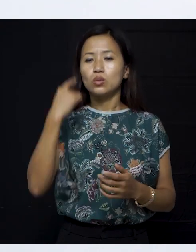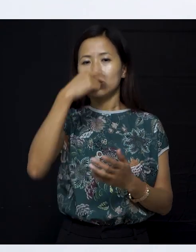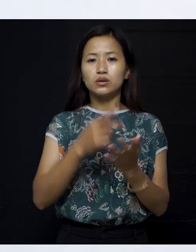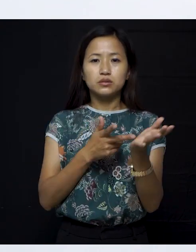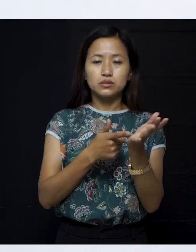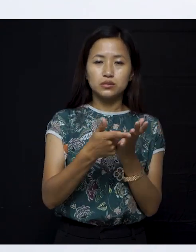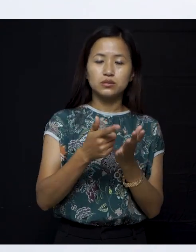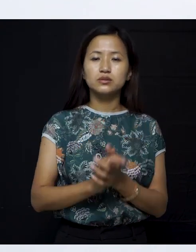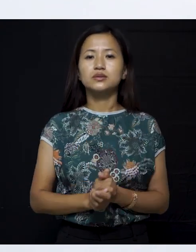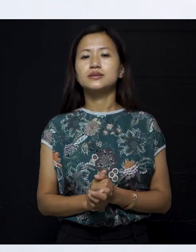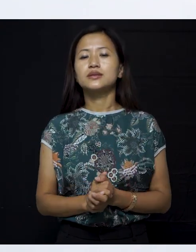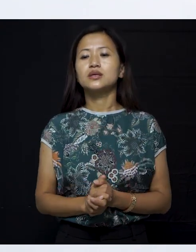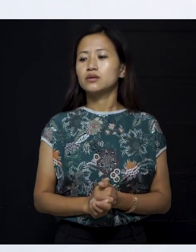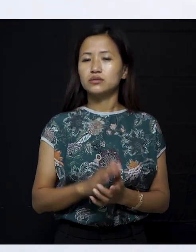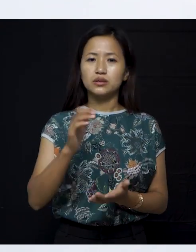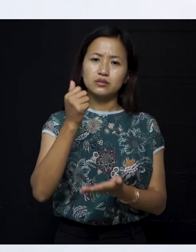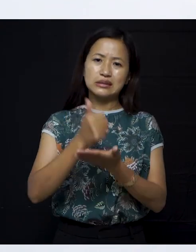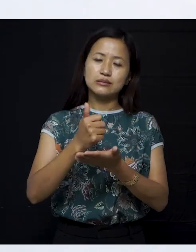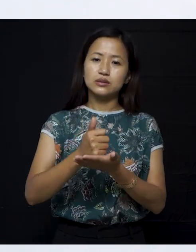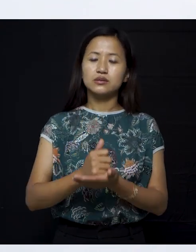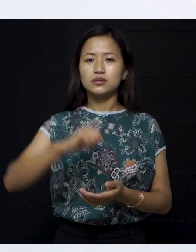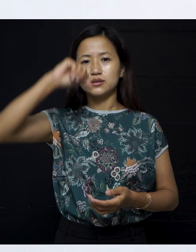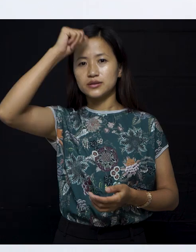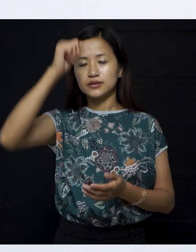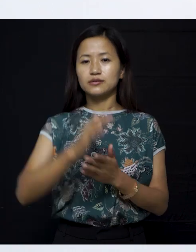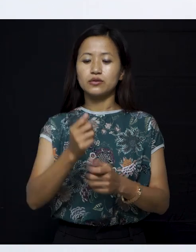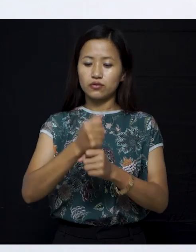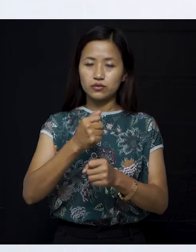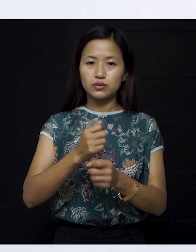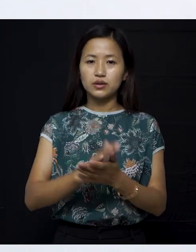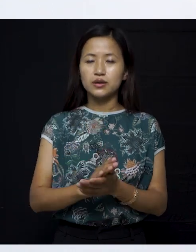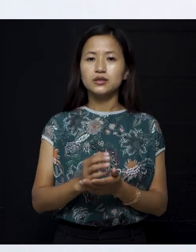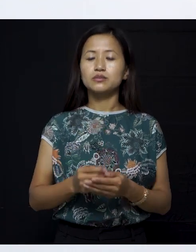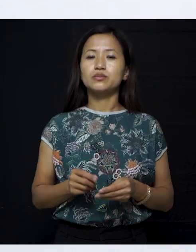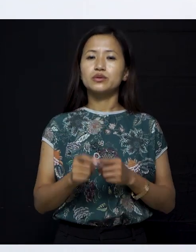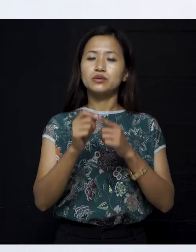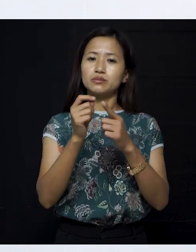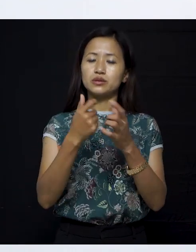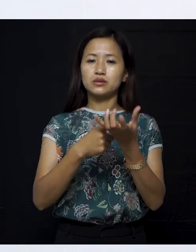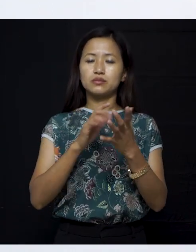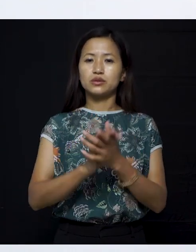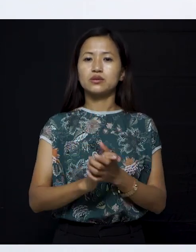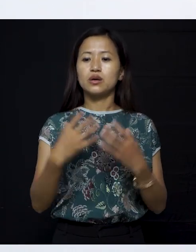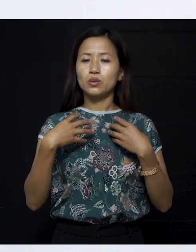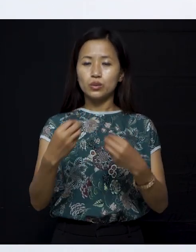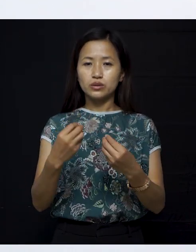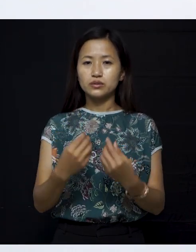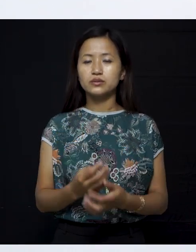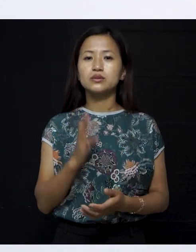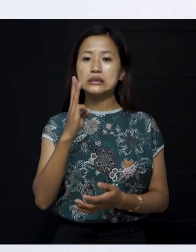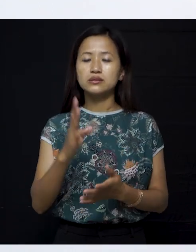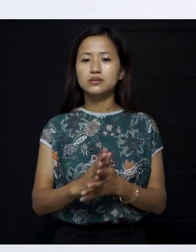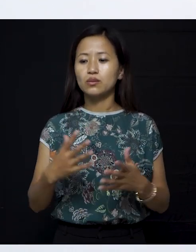they wanted they demanded the Indian government as per their own will, as